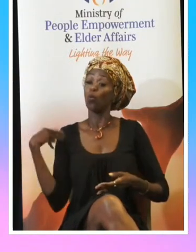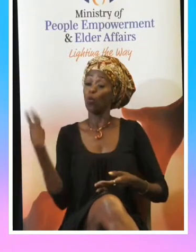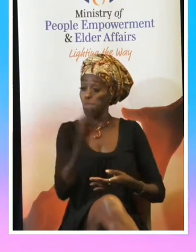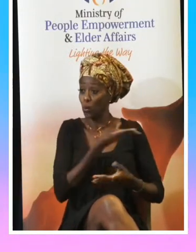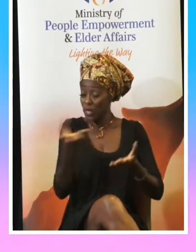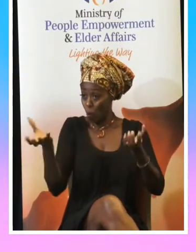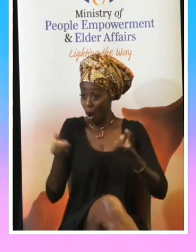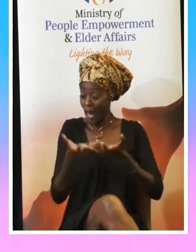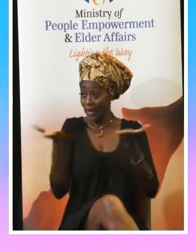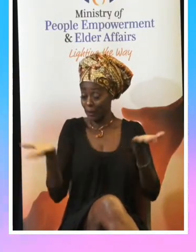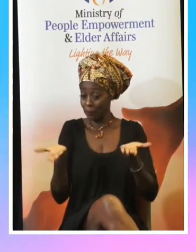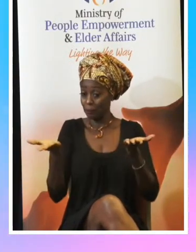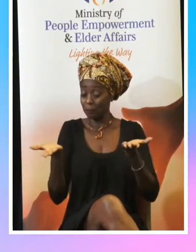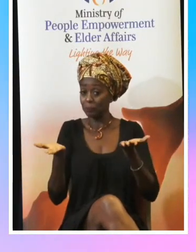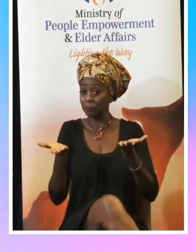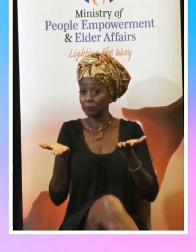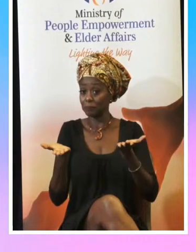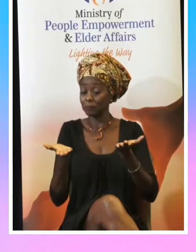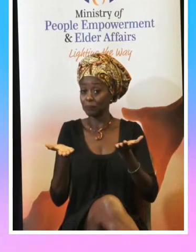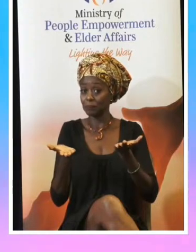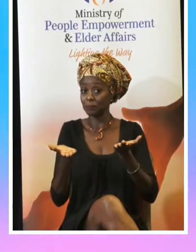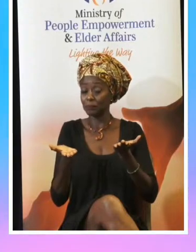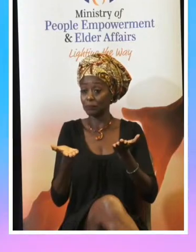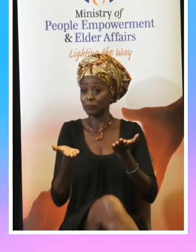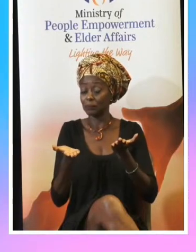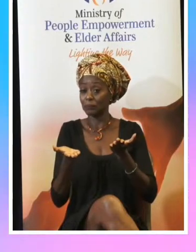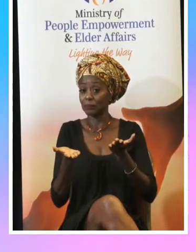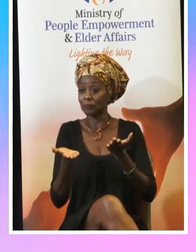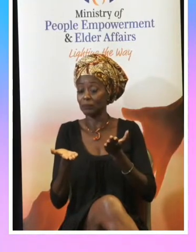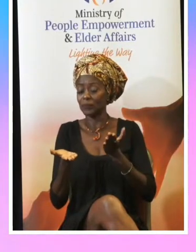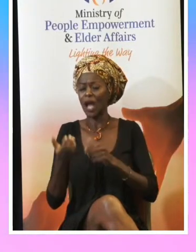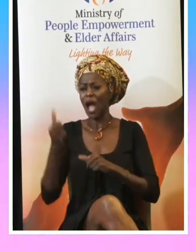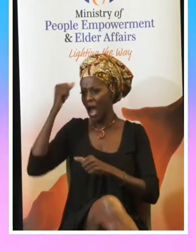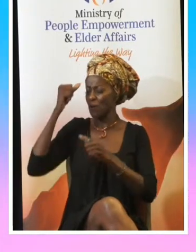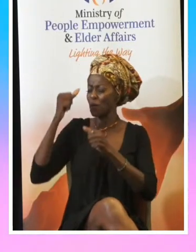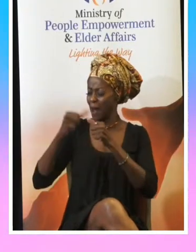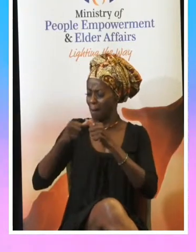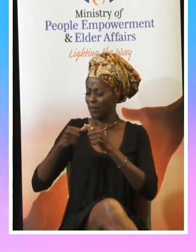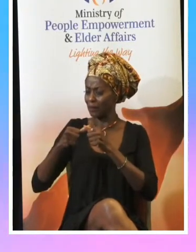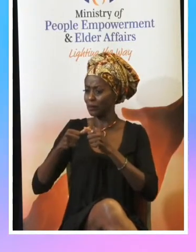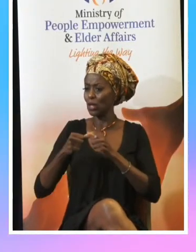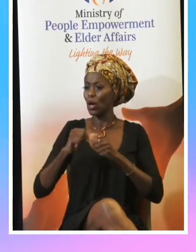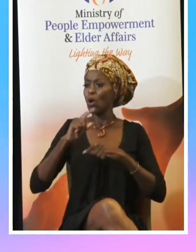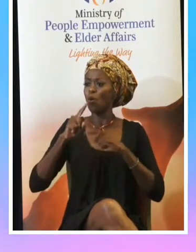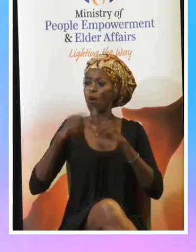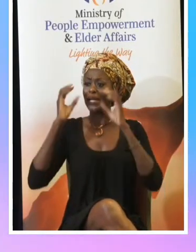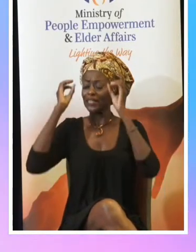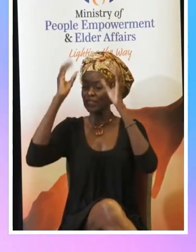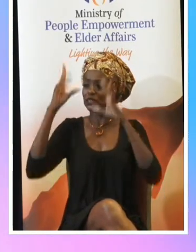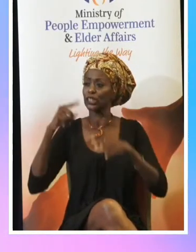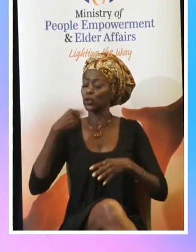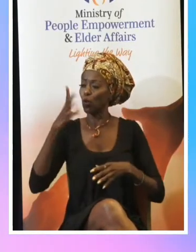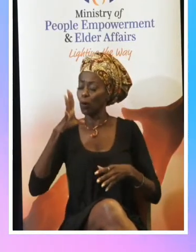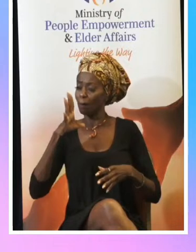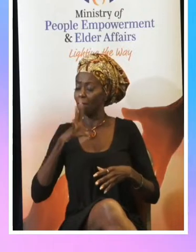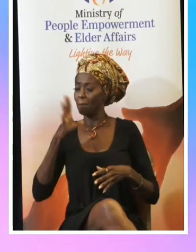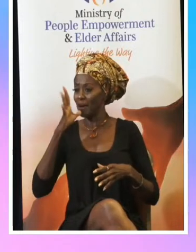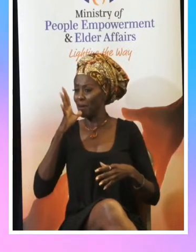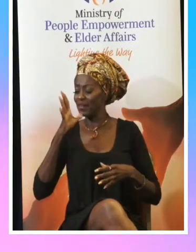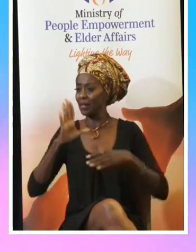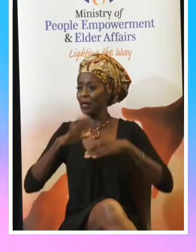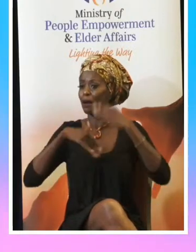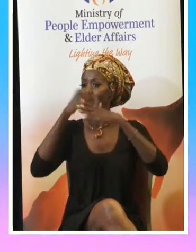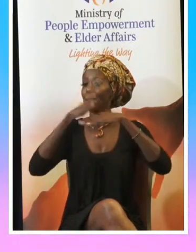Like I said, there's that story of the desk that I recall yesterday, that I recalled yesterday.